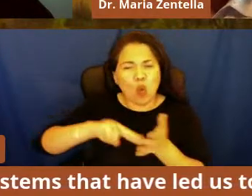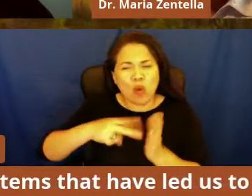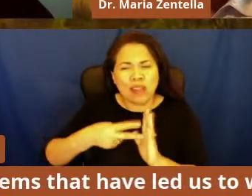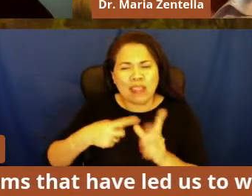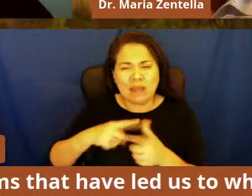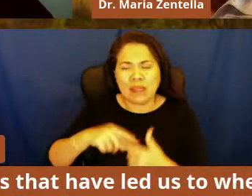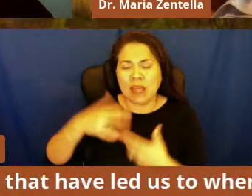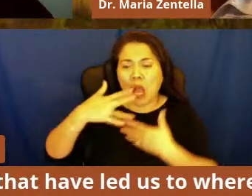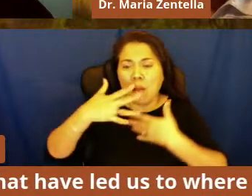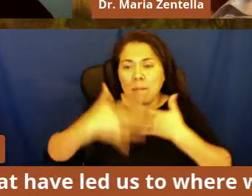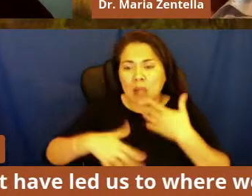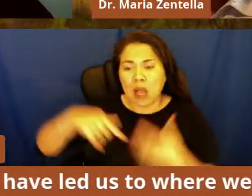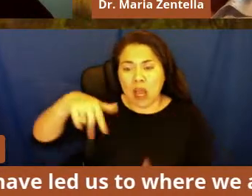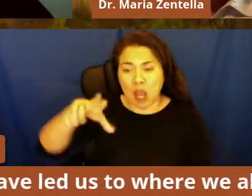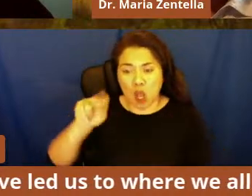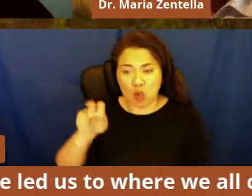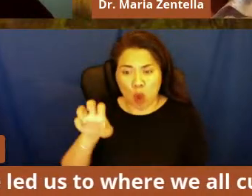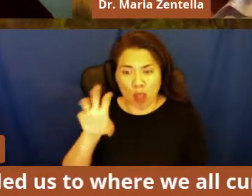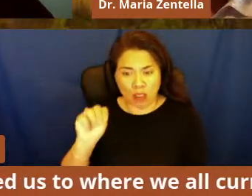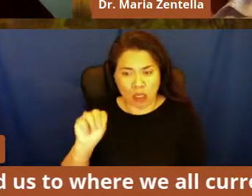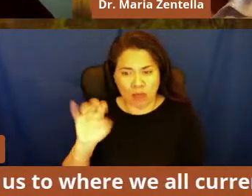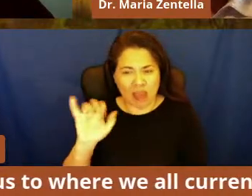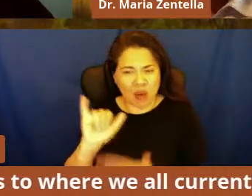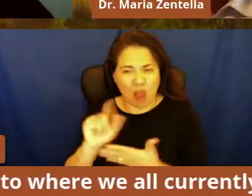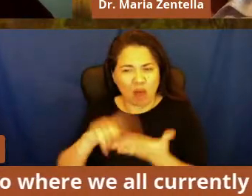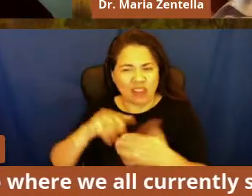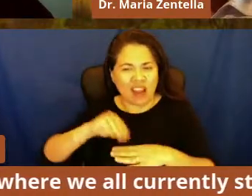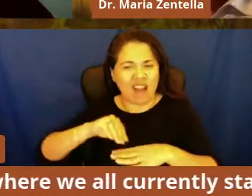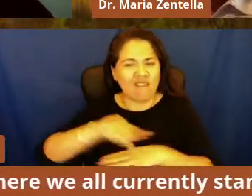is it an affront to our Native American community?